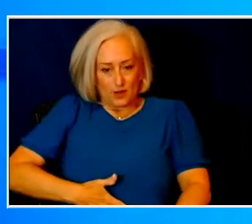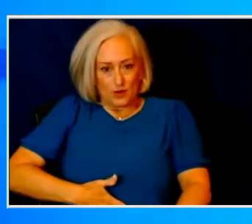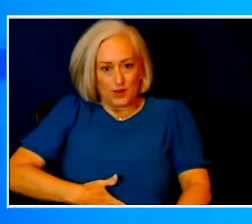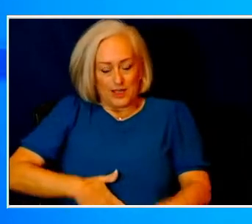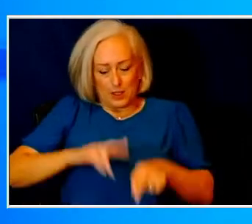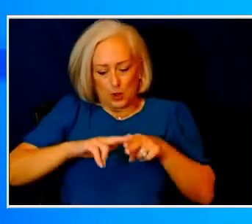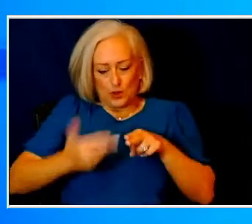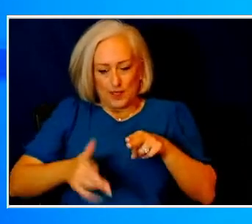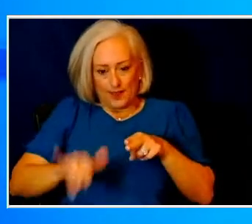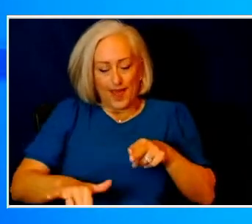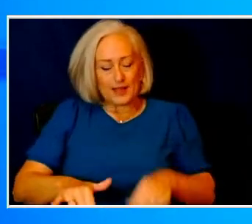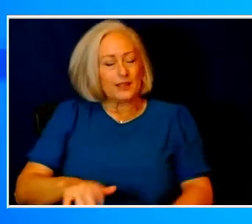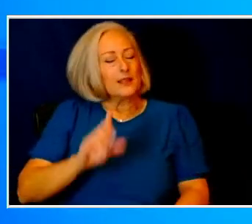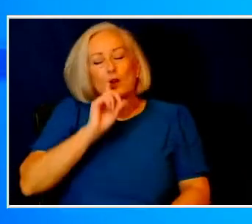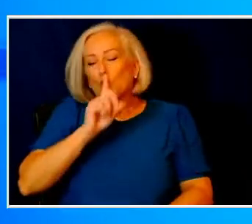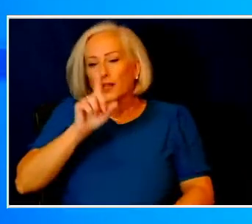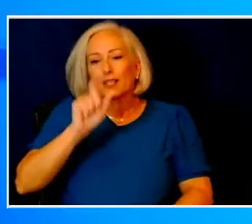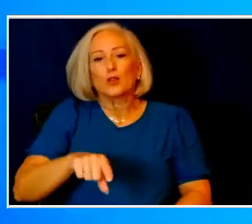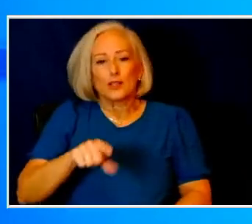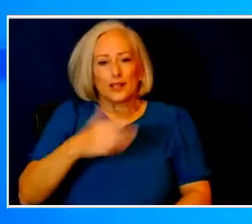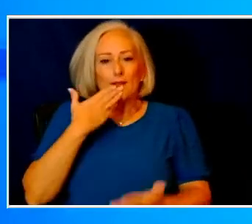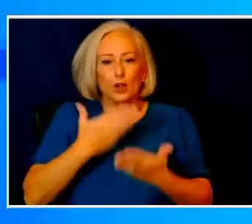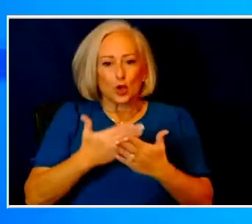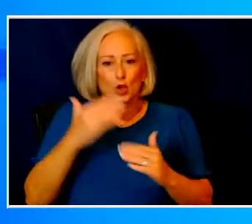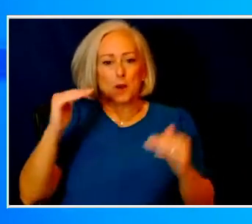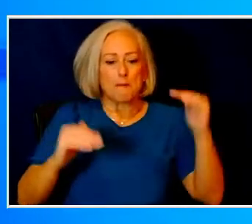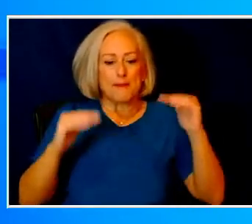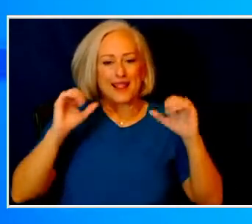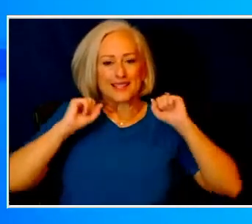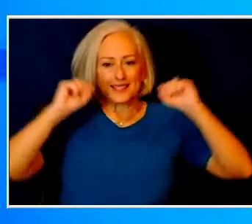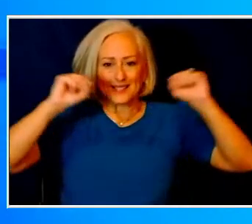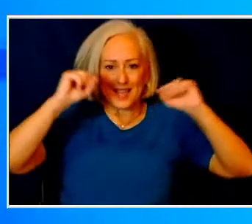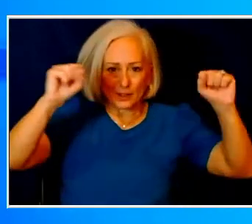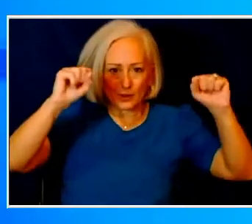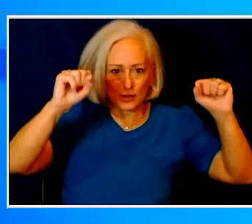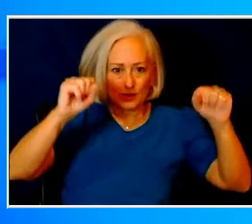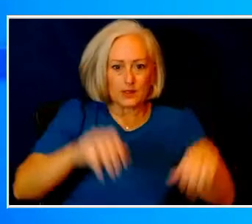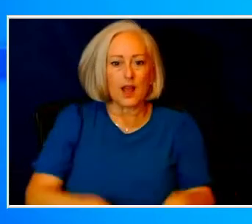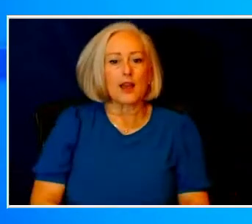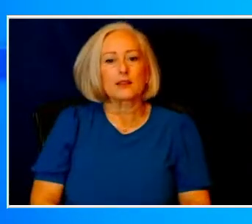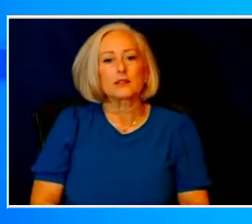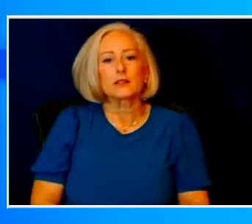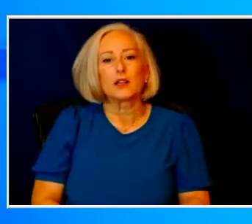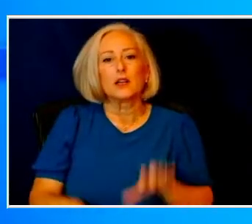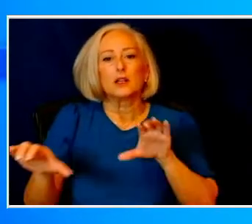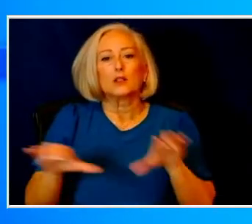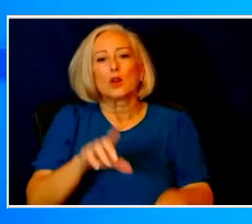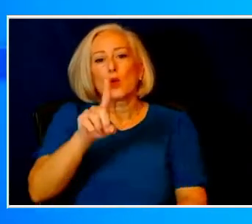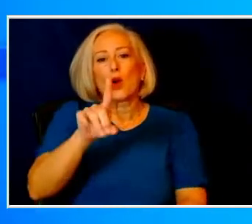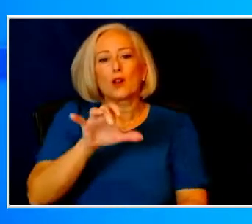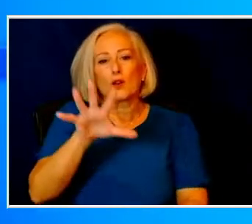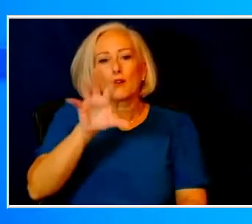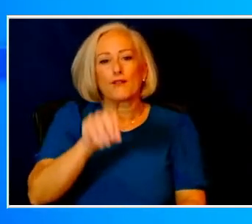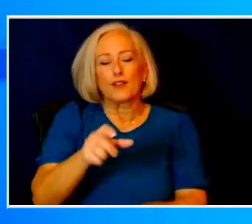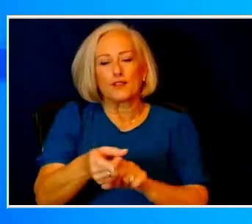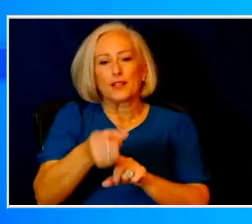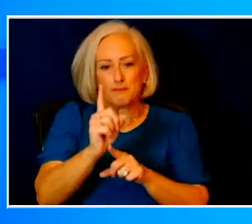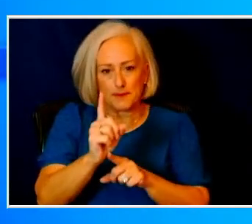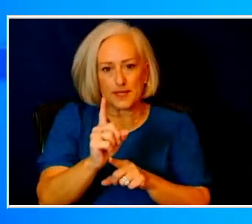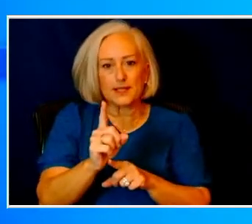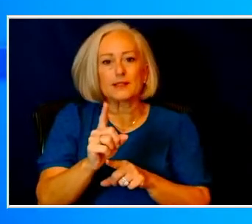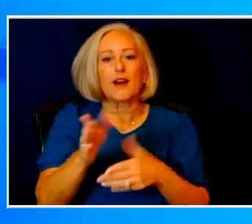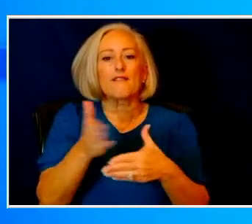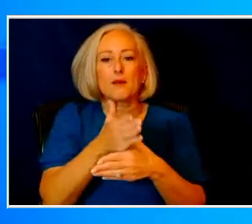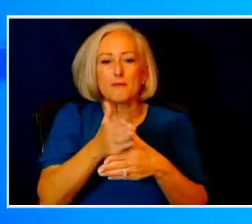exercise program would include, trying to get up to 150 minutes of moderate intensity activity, which would be walking, brisk